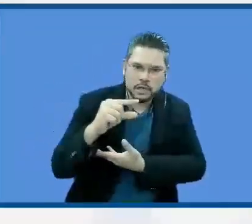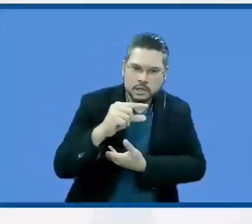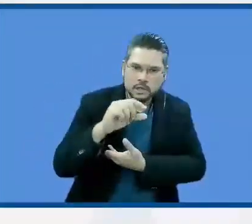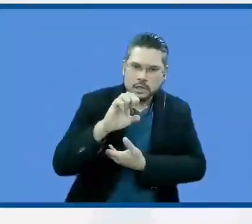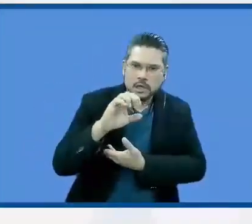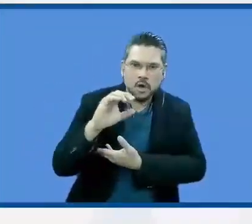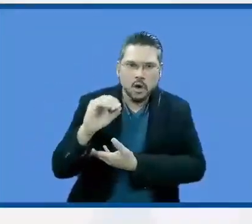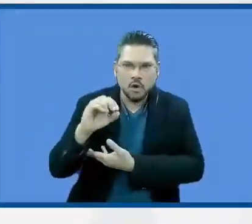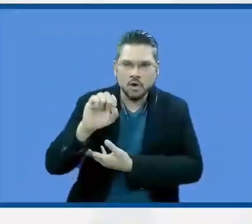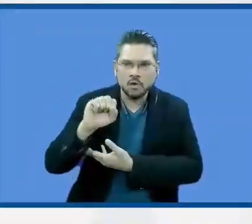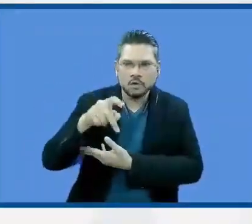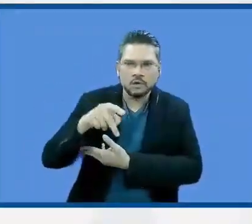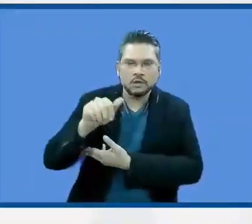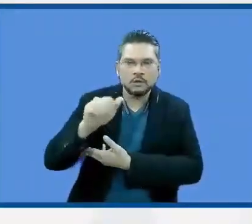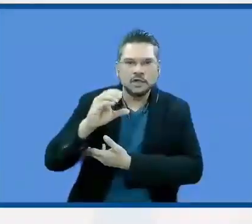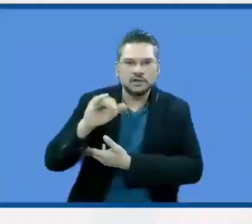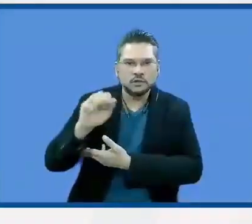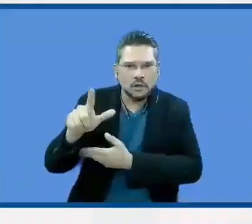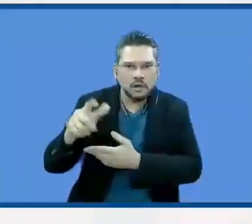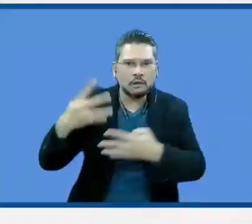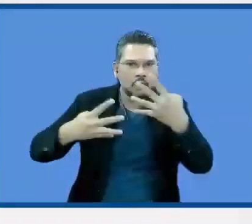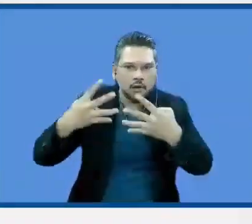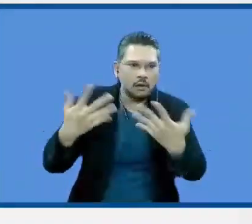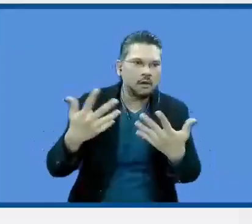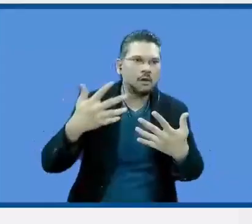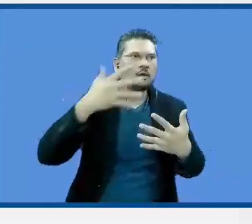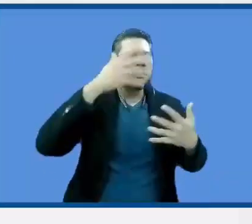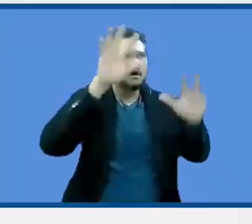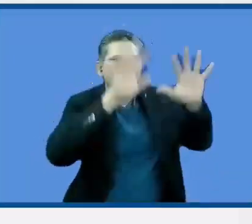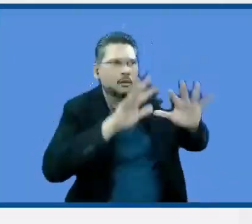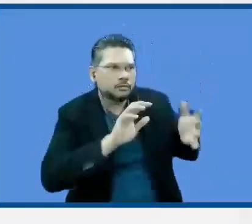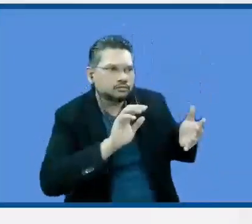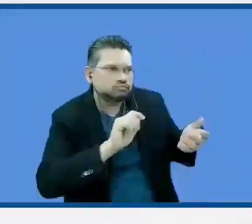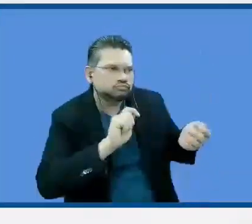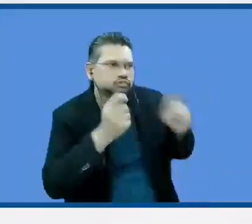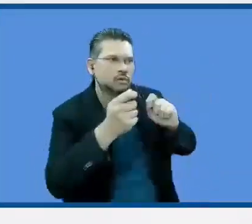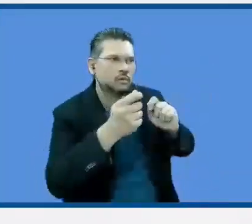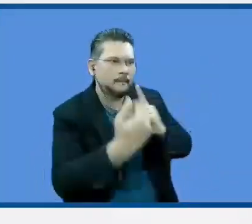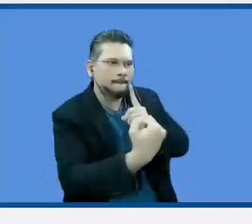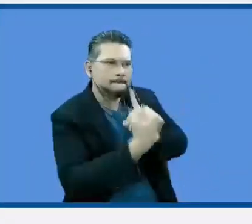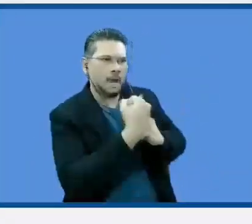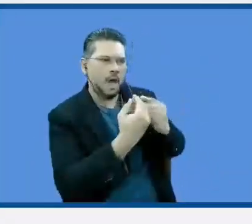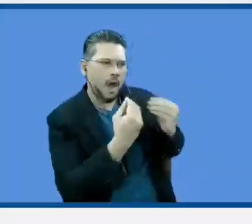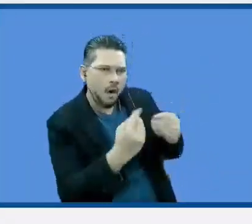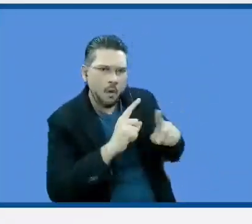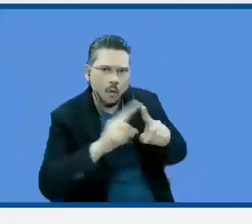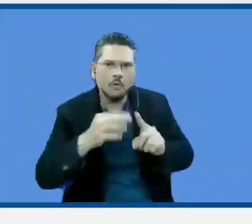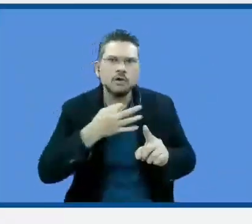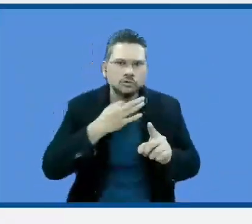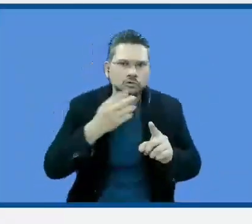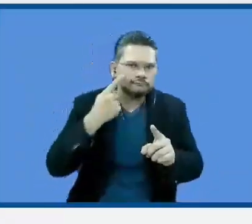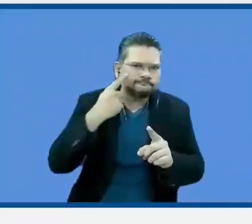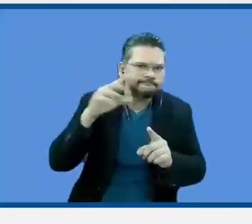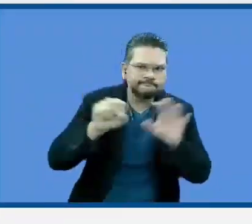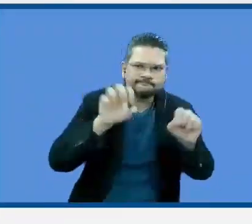technologies, modeling climate change impacts, and forecasting risks. Changing environments have cascading effects